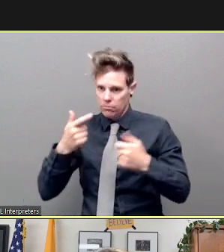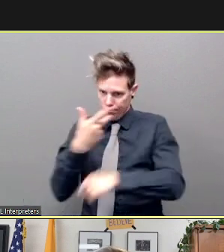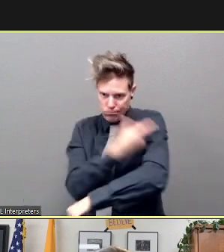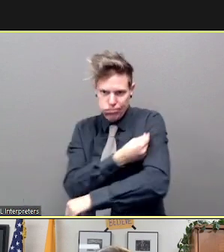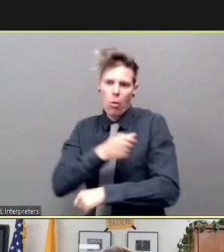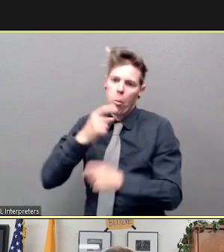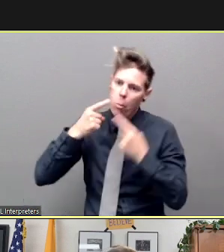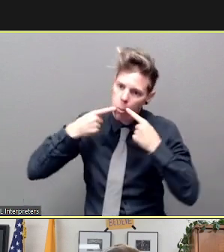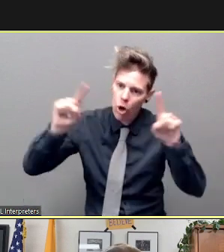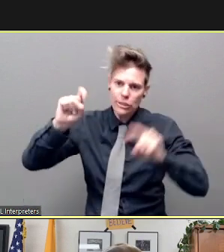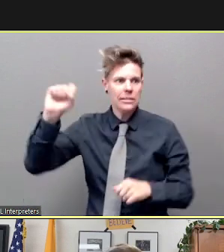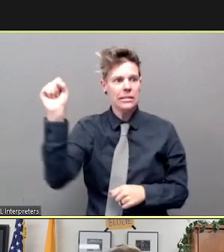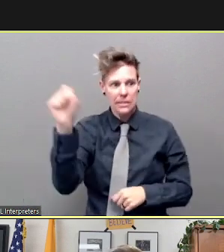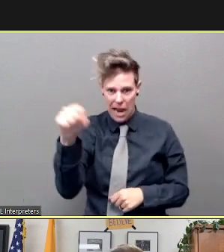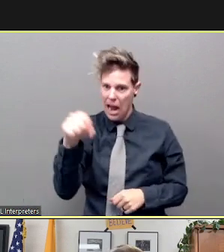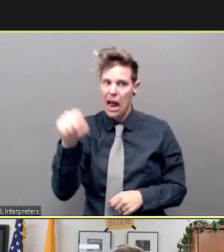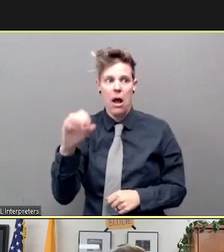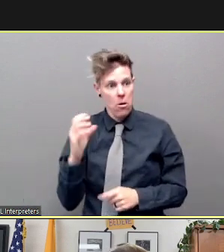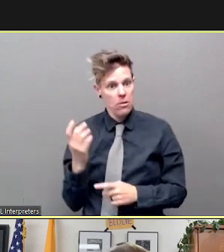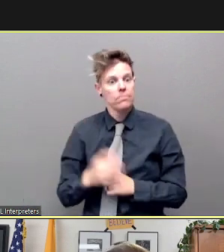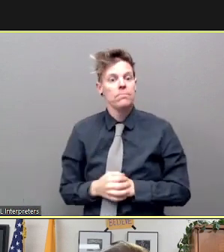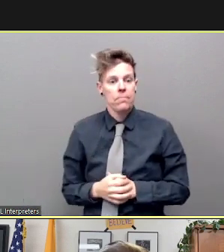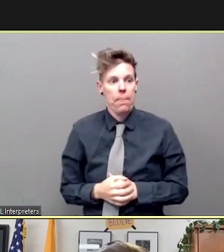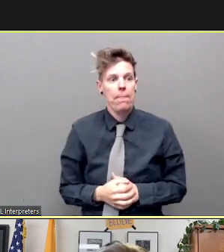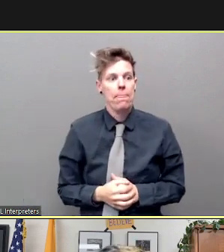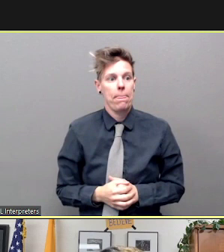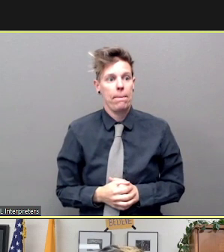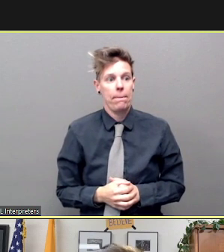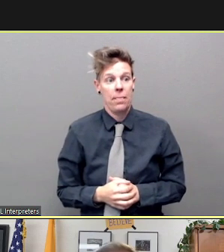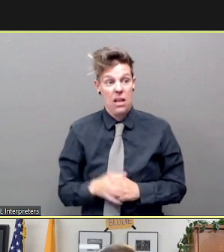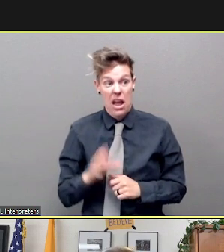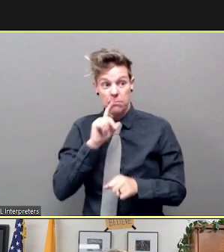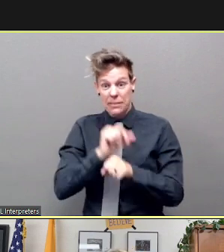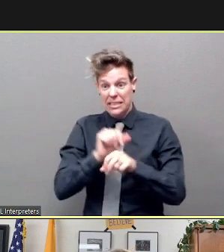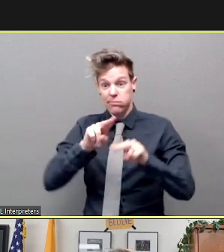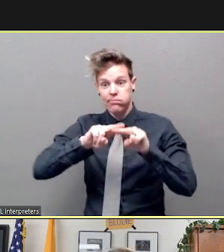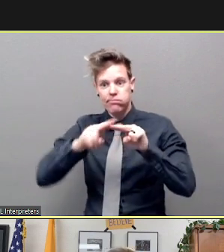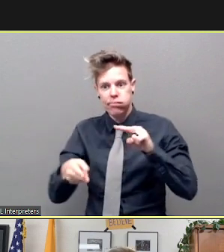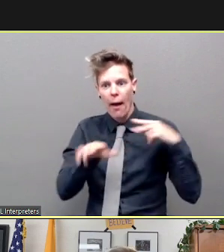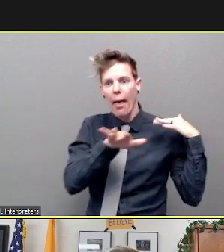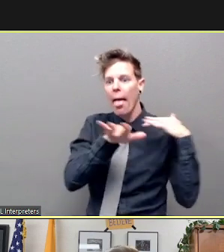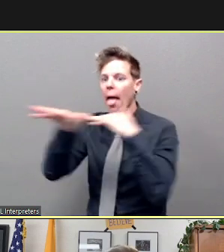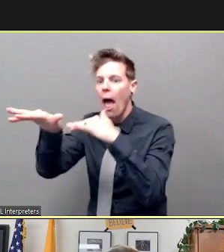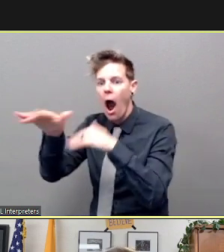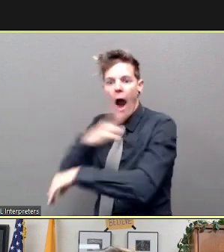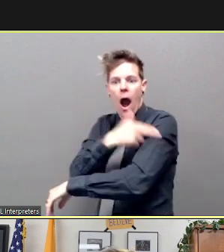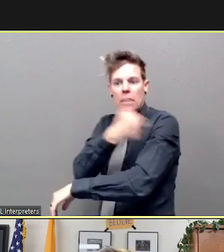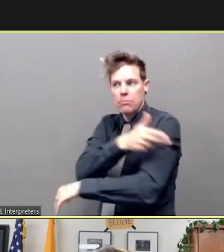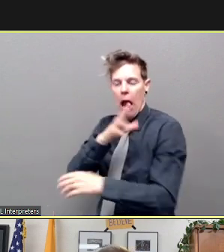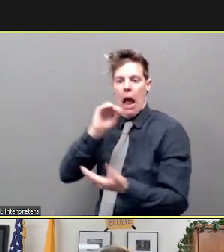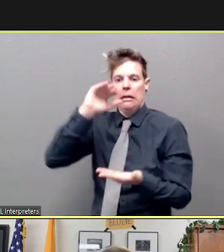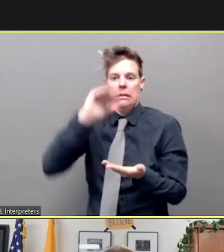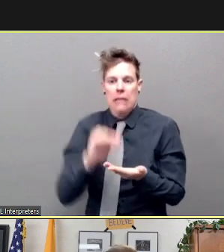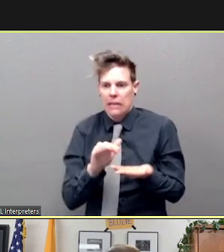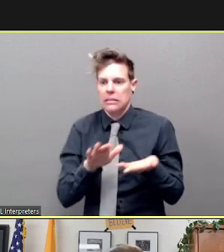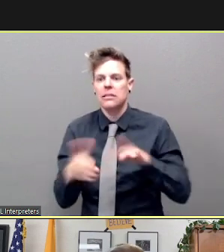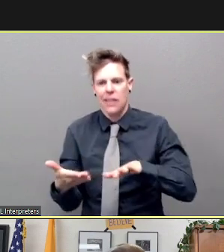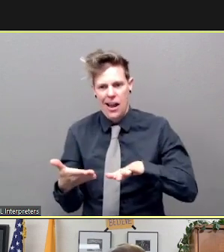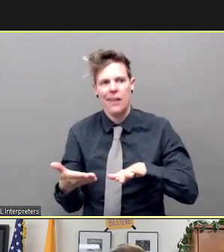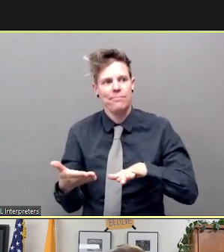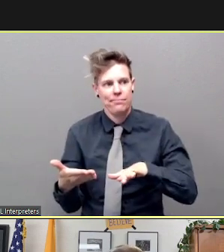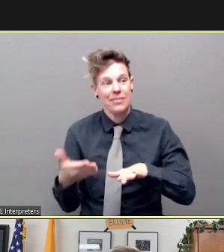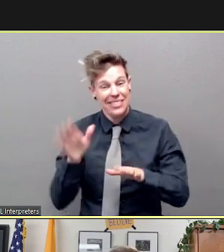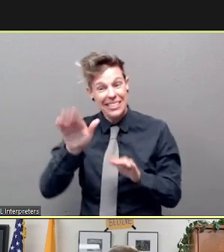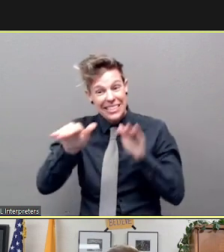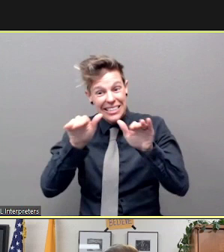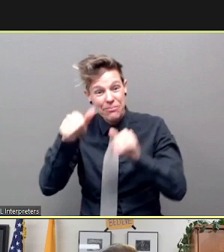infection, the booster is, and it also is reducing hospitalizations and deaths, like we saw at the beginning with the original vaccine. And